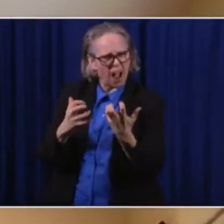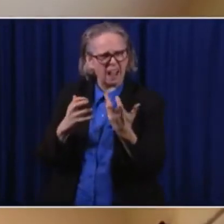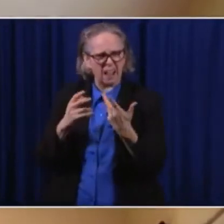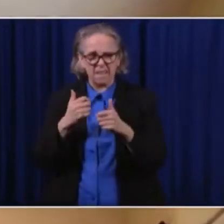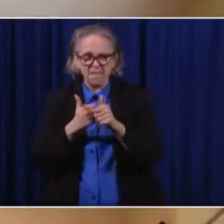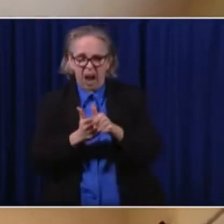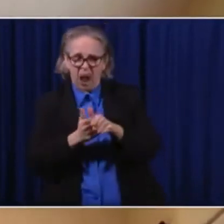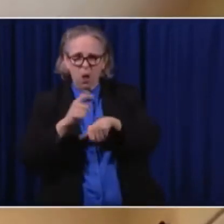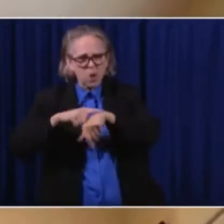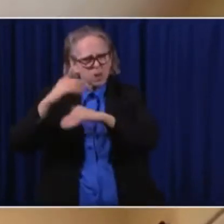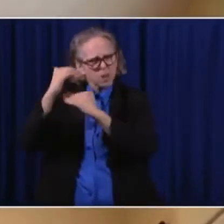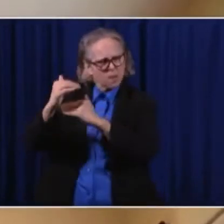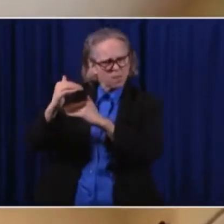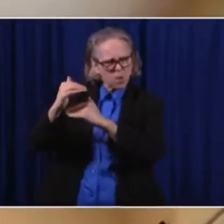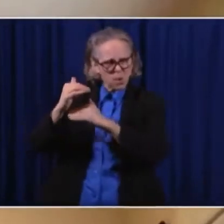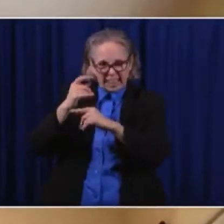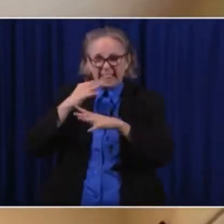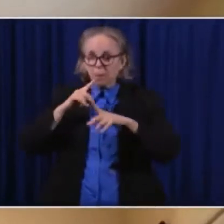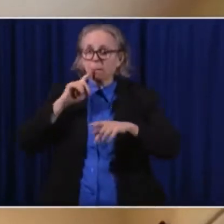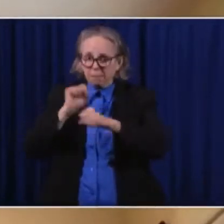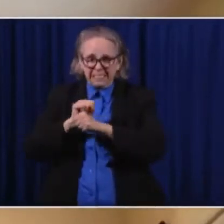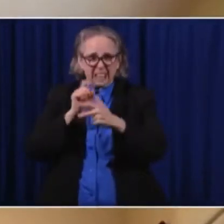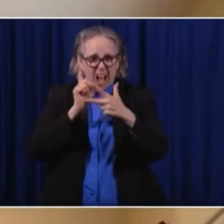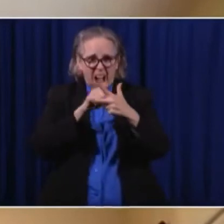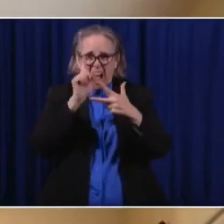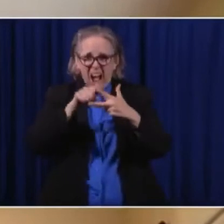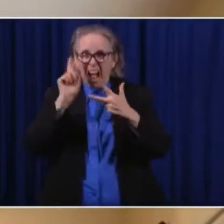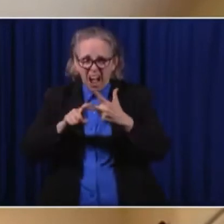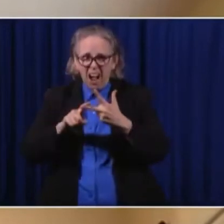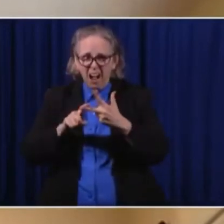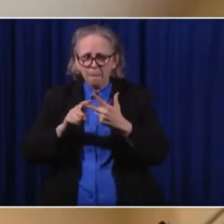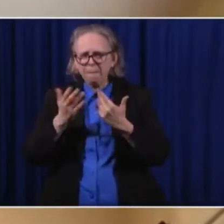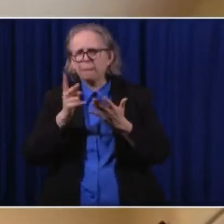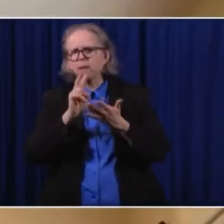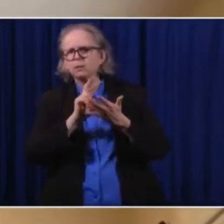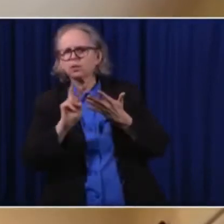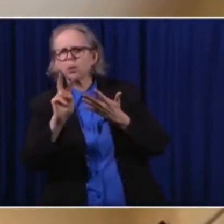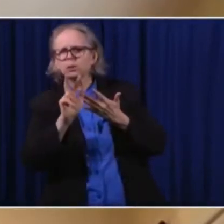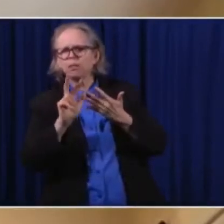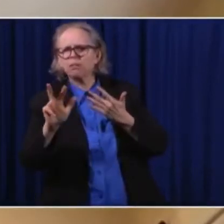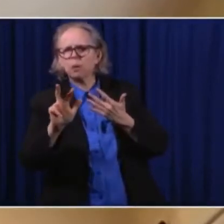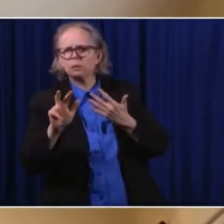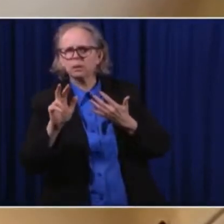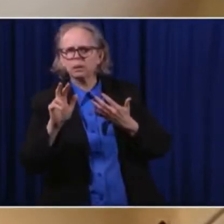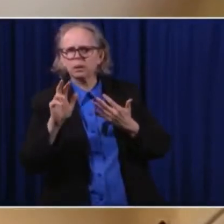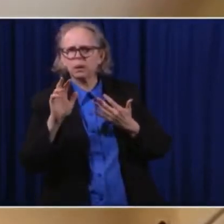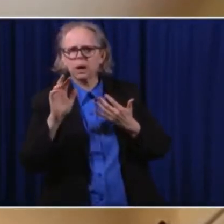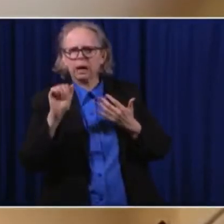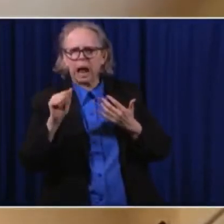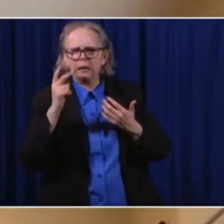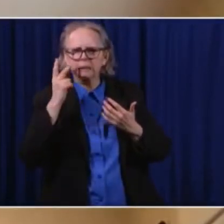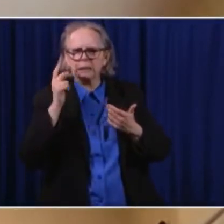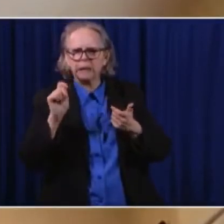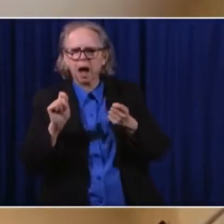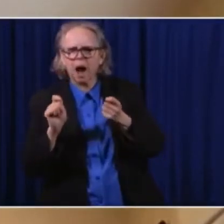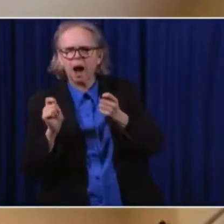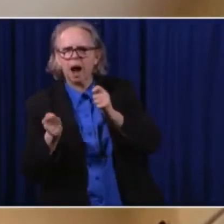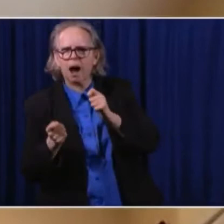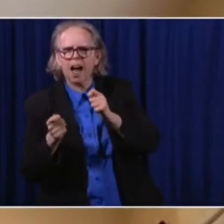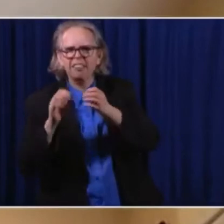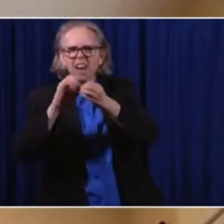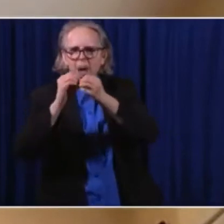2 weeks. So a 2 to 3 week interval to look for an impact is just about the right